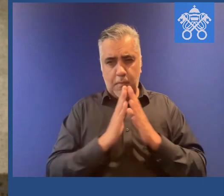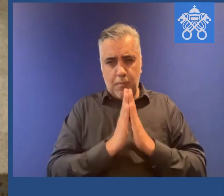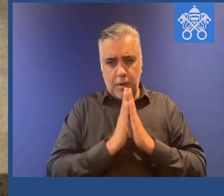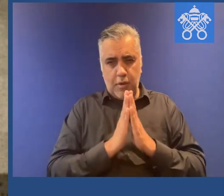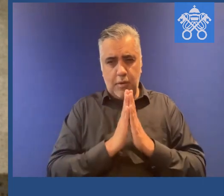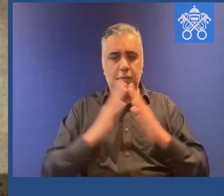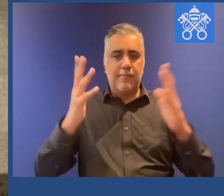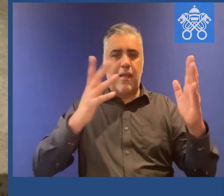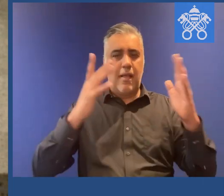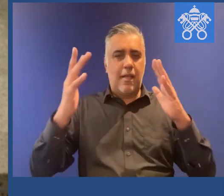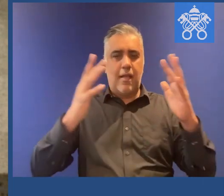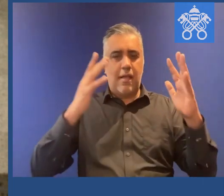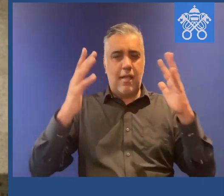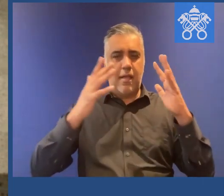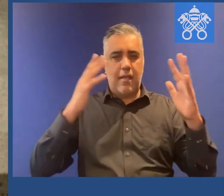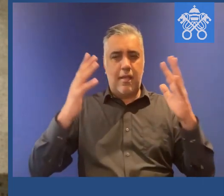and closeness.